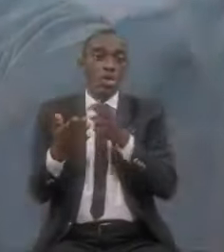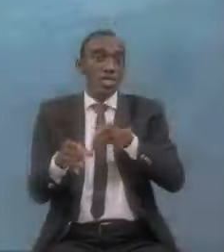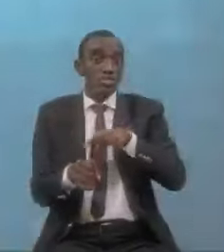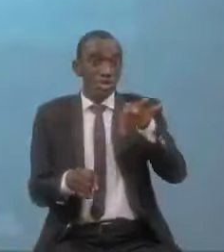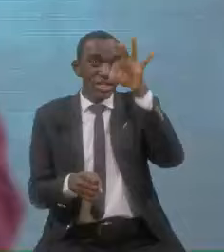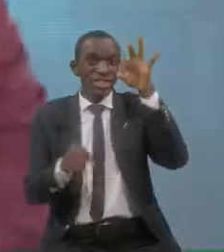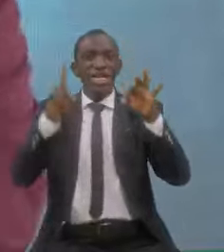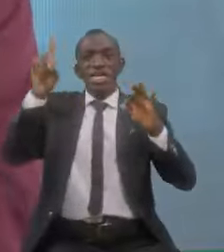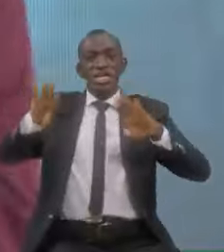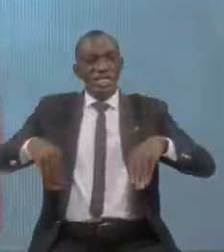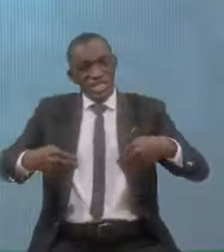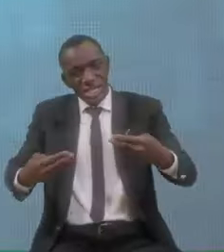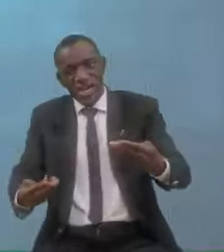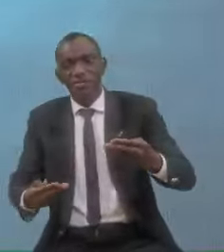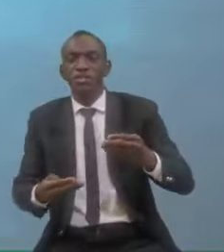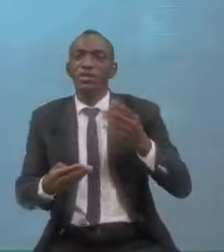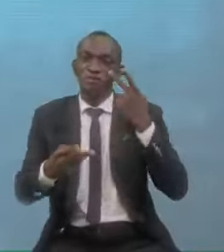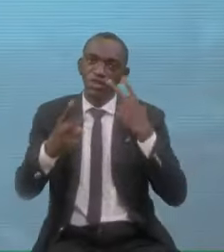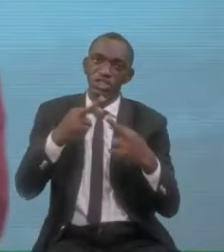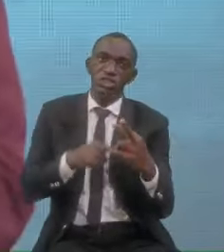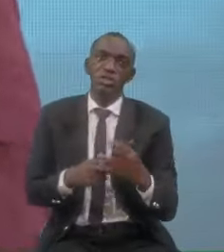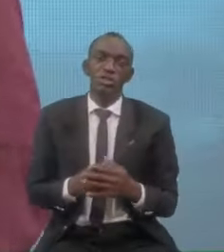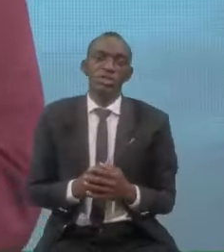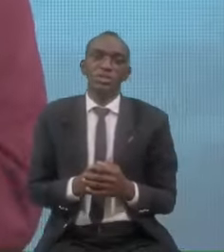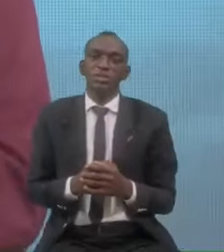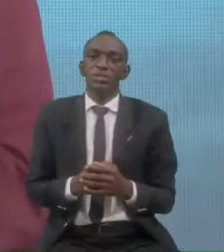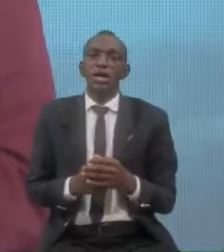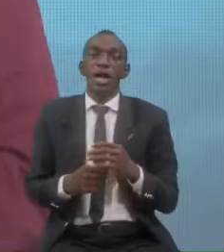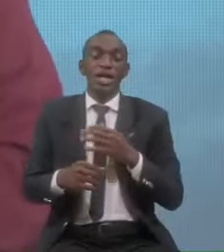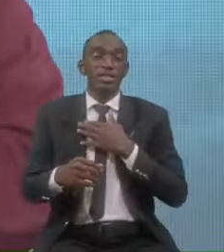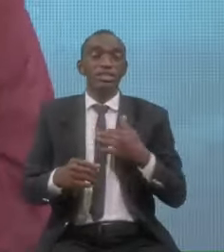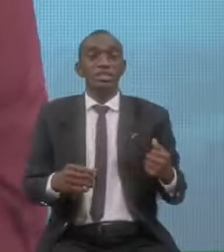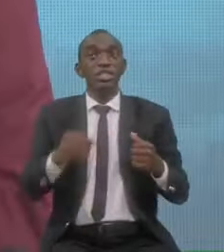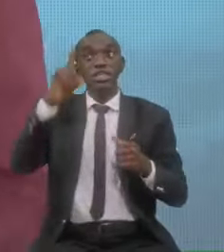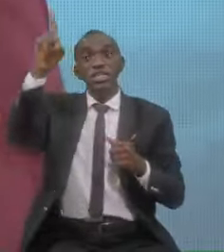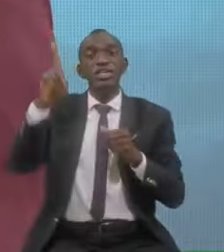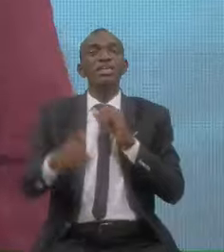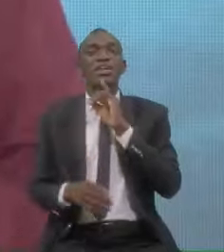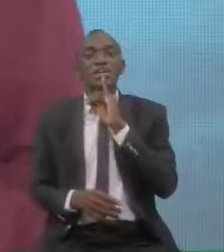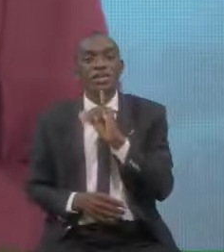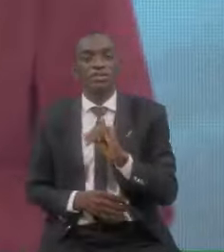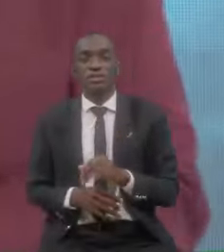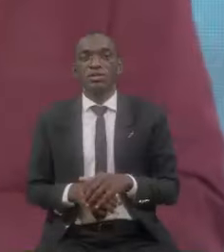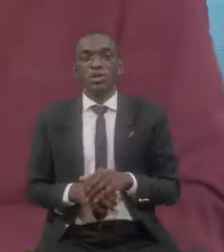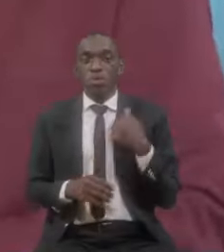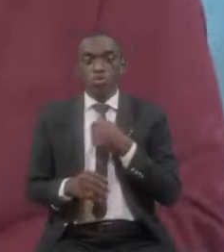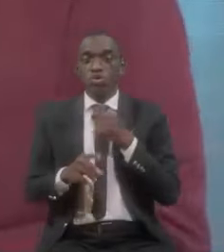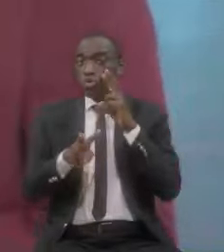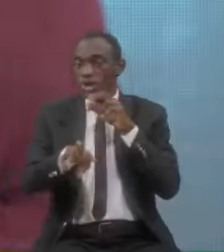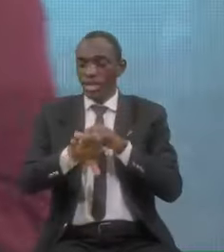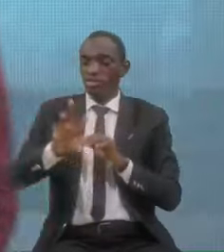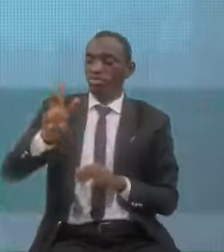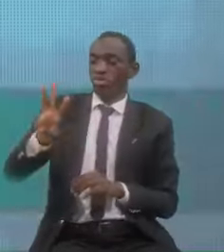imparting spirit. Not only that, he is, we're looking at W now, is the